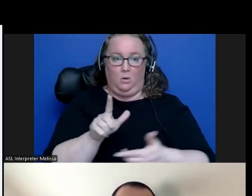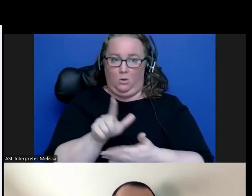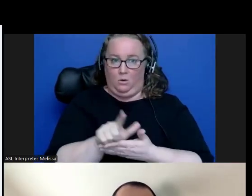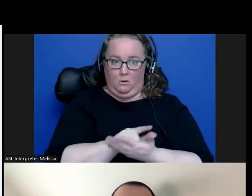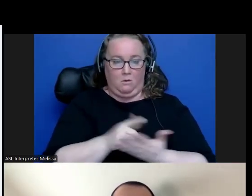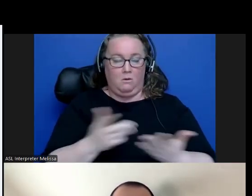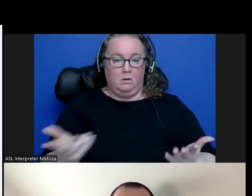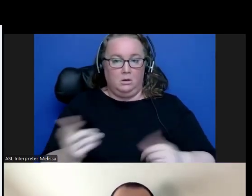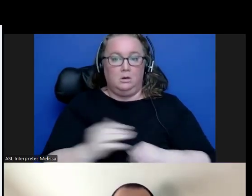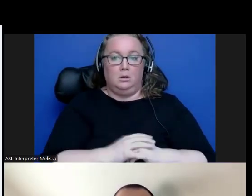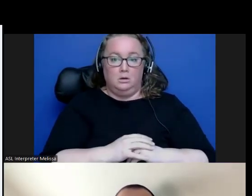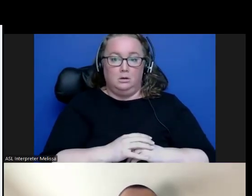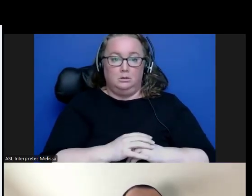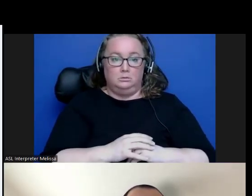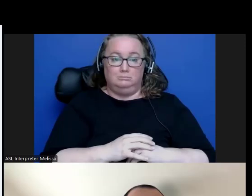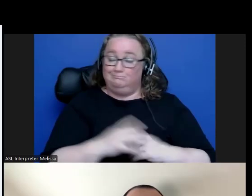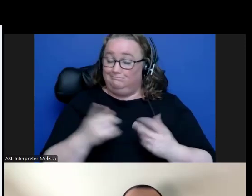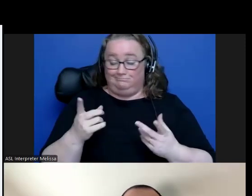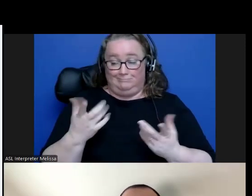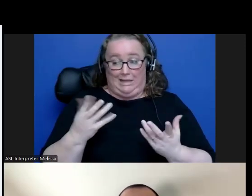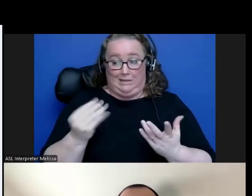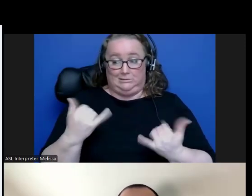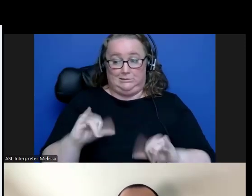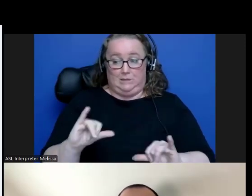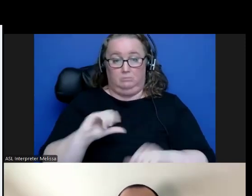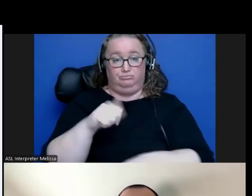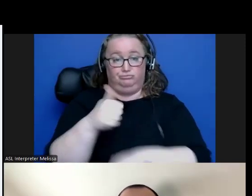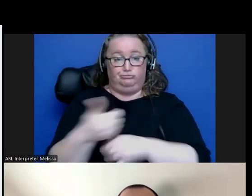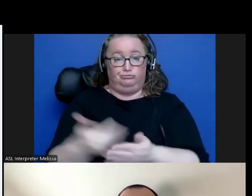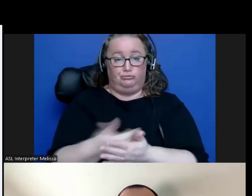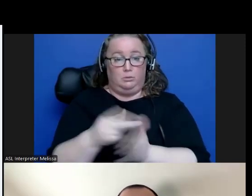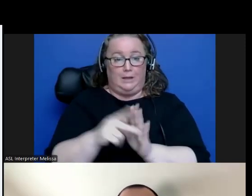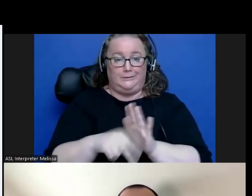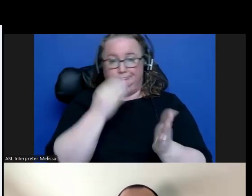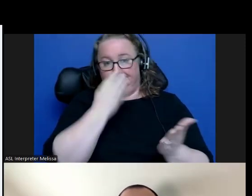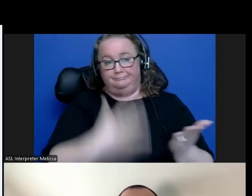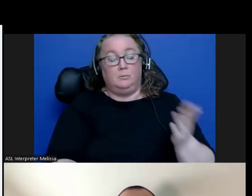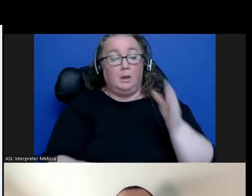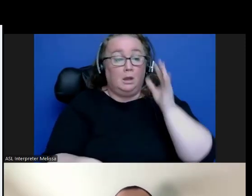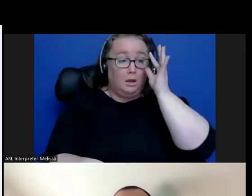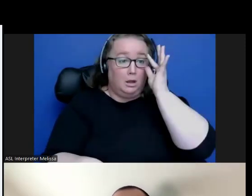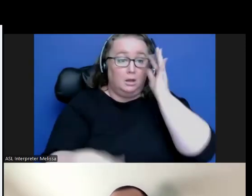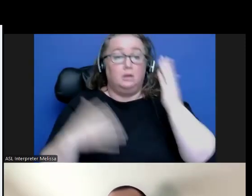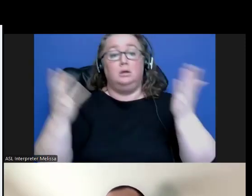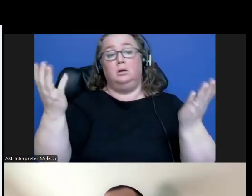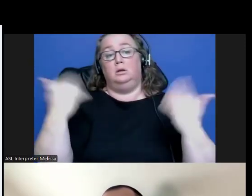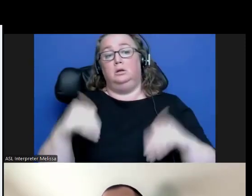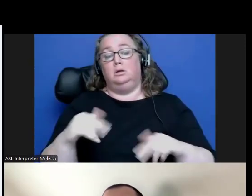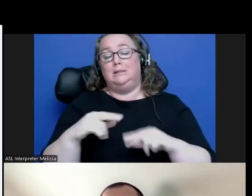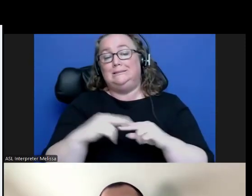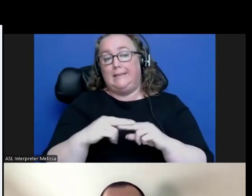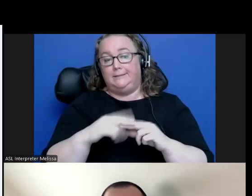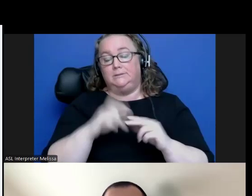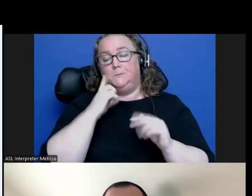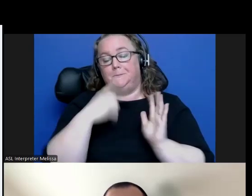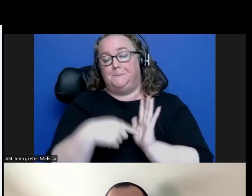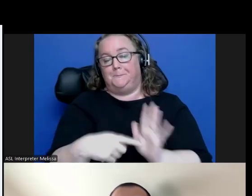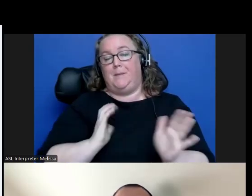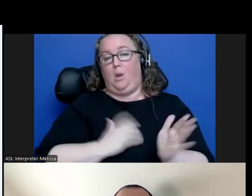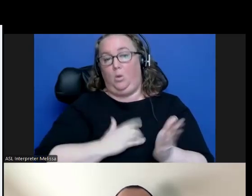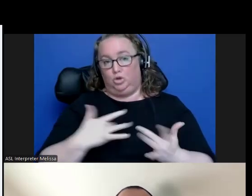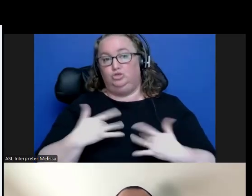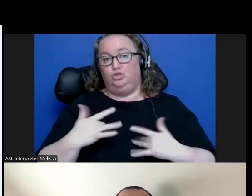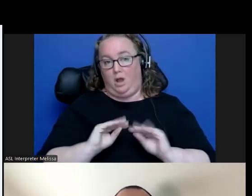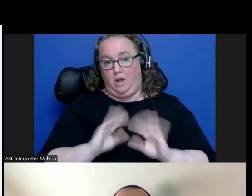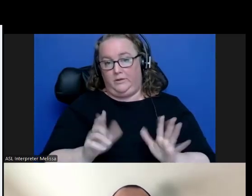since the new policy came into effect. So in the following slides, we'll outline some of our concerns with this form, which